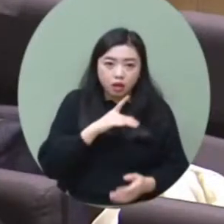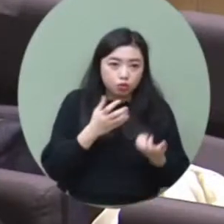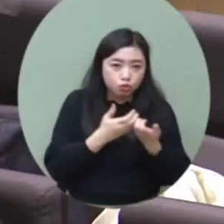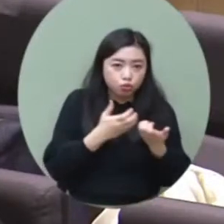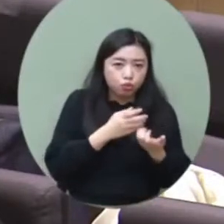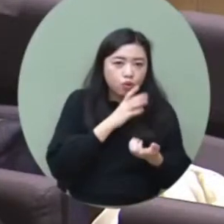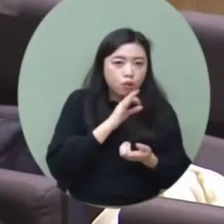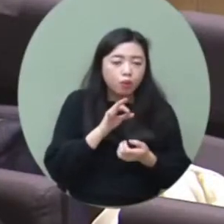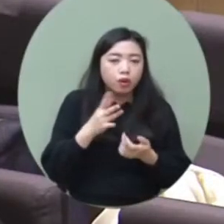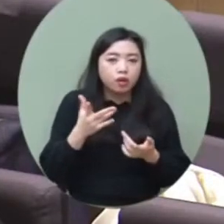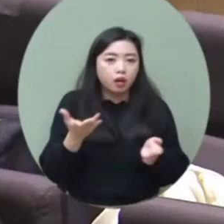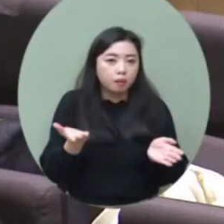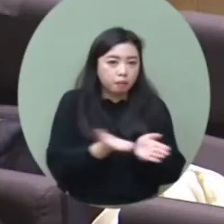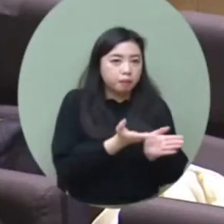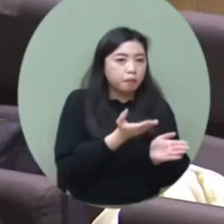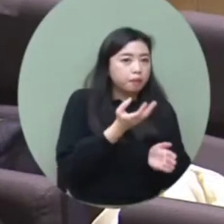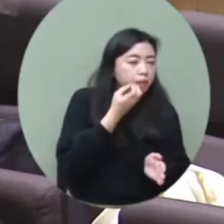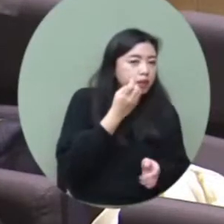Lau.